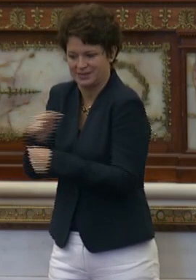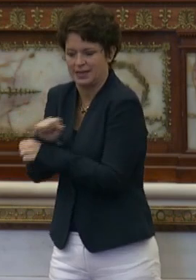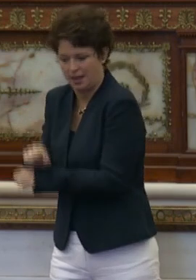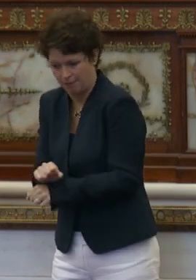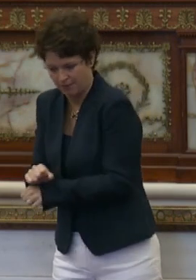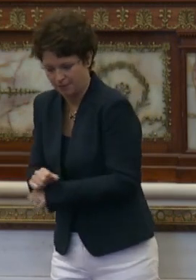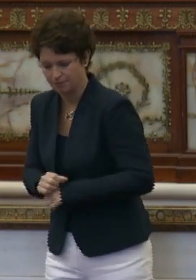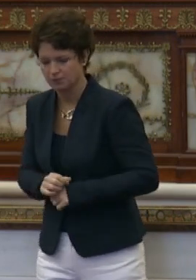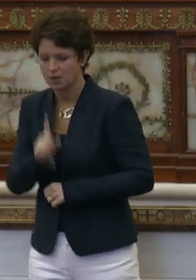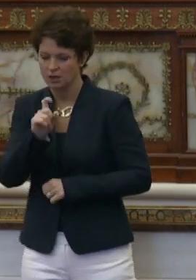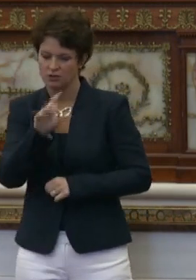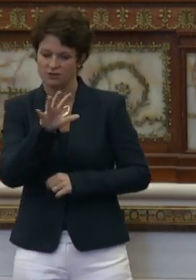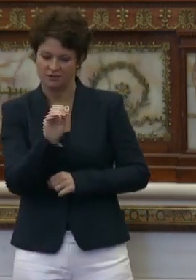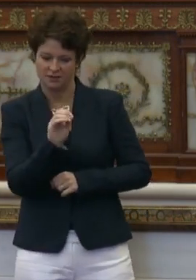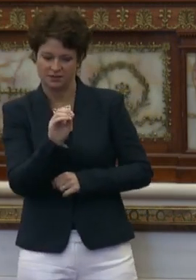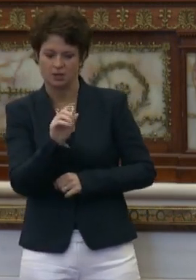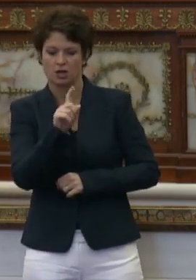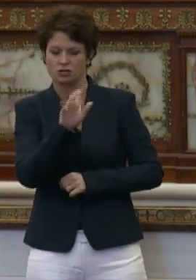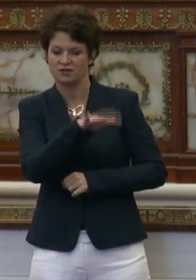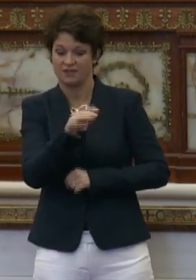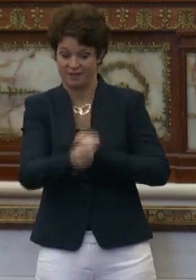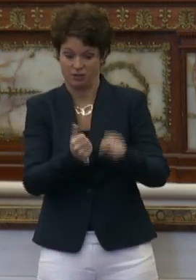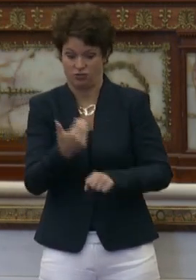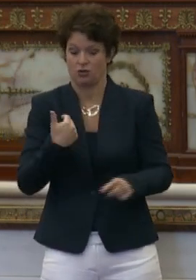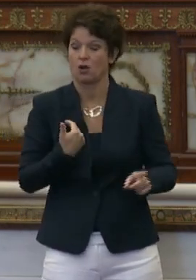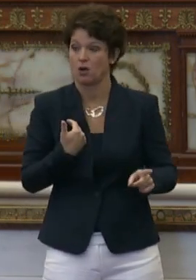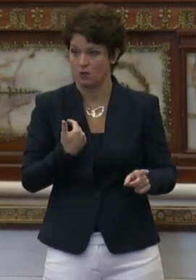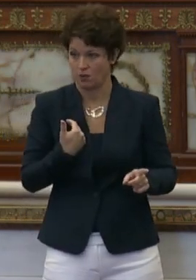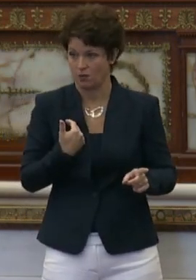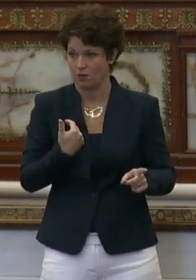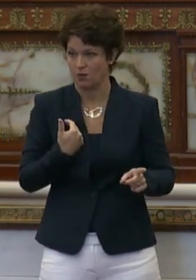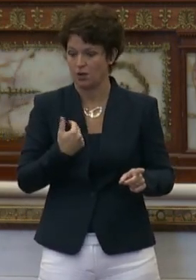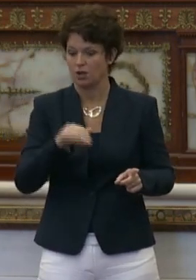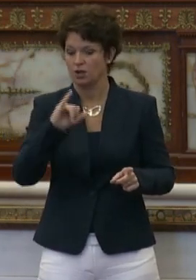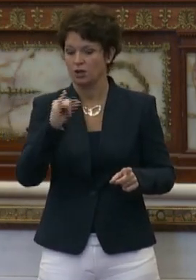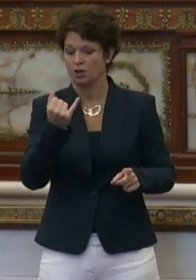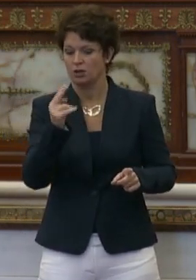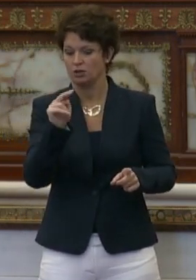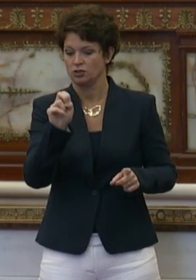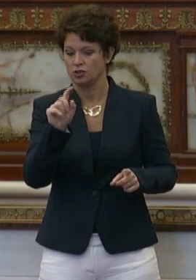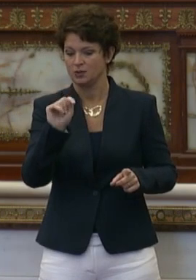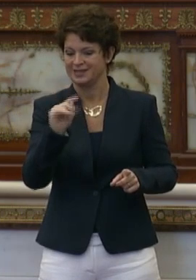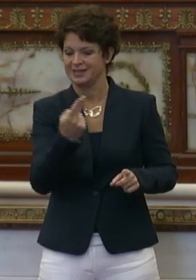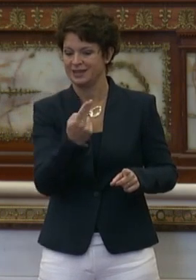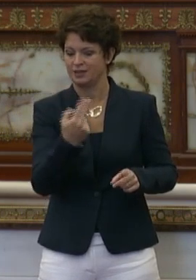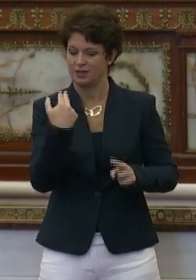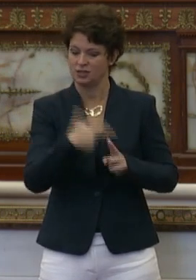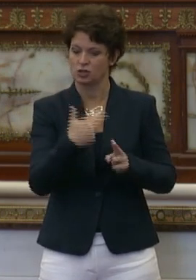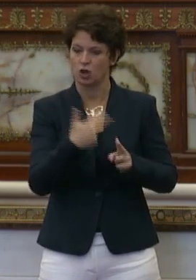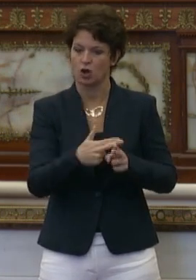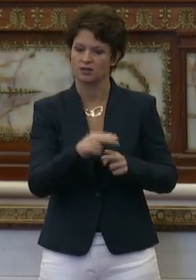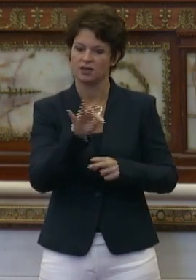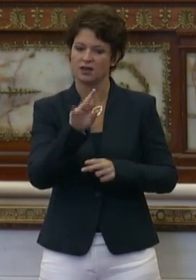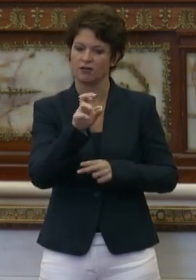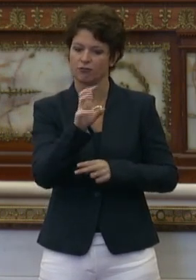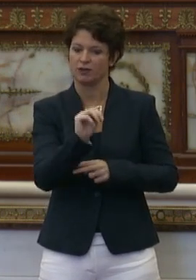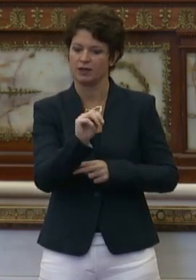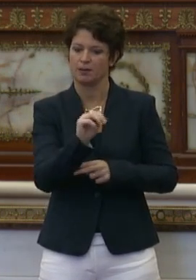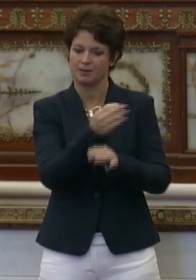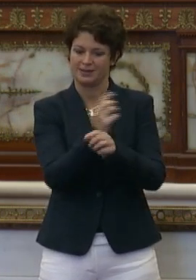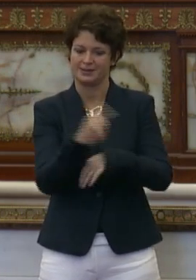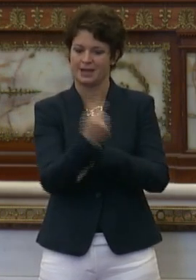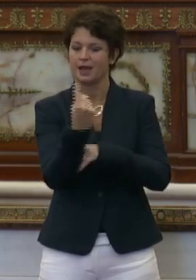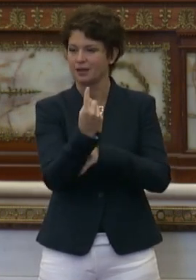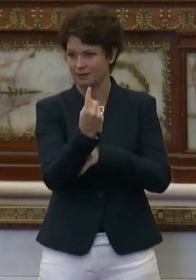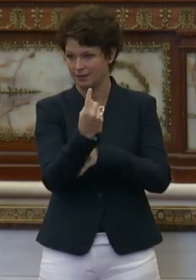And 155 years ago, Juneteenth is known as the Freedom Day. And